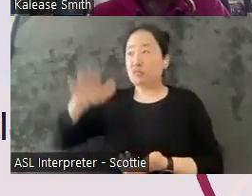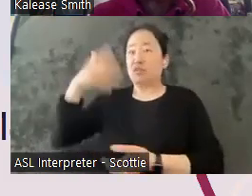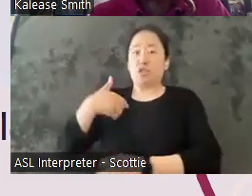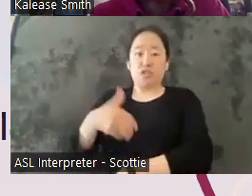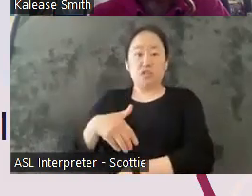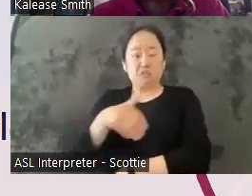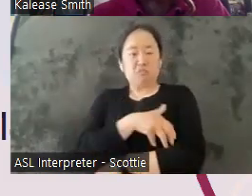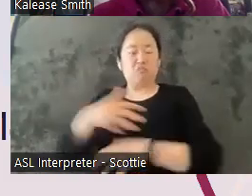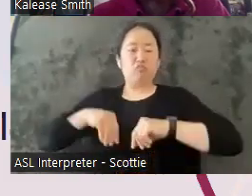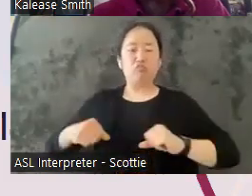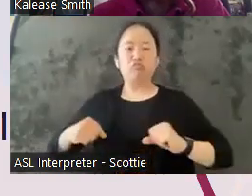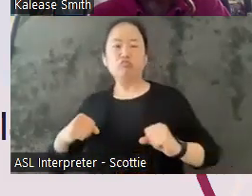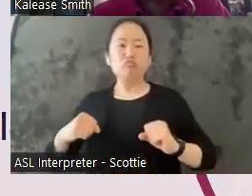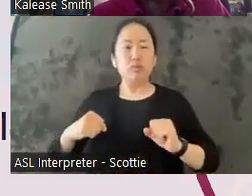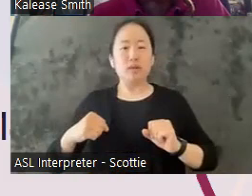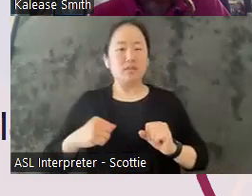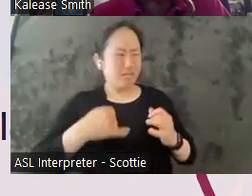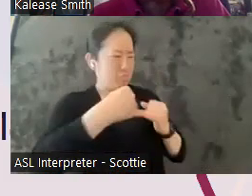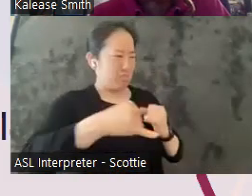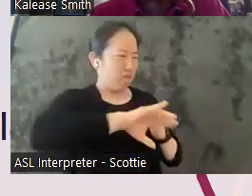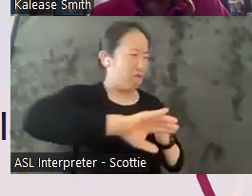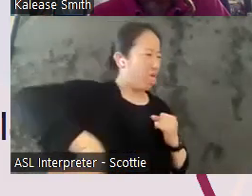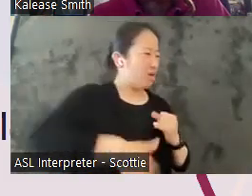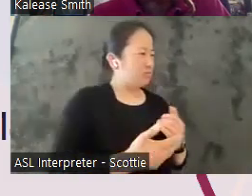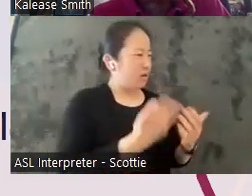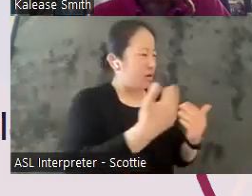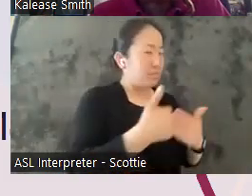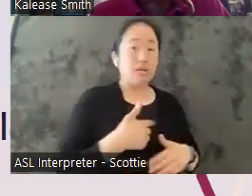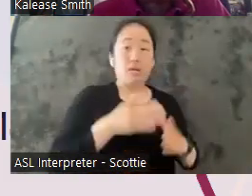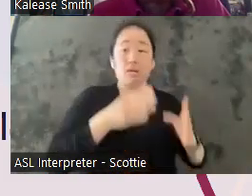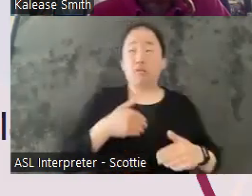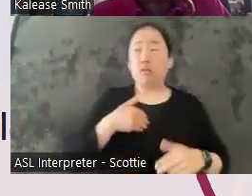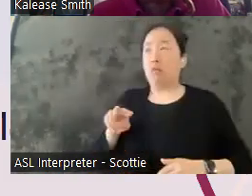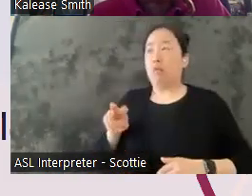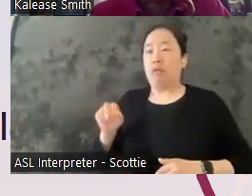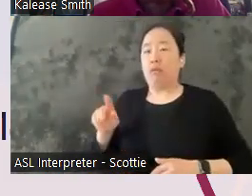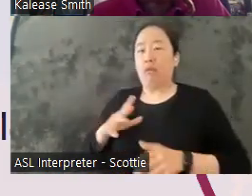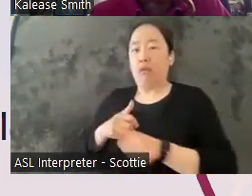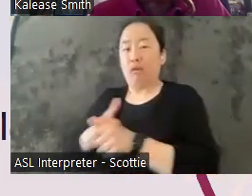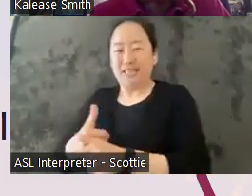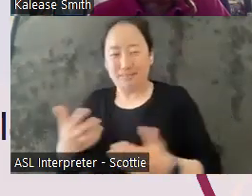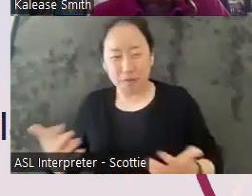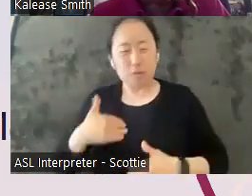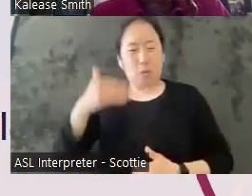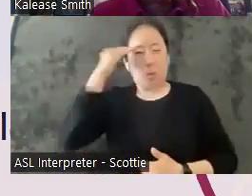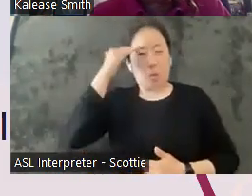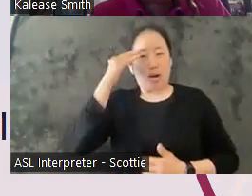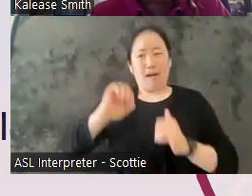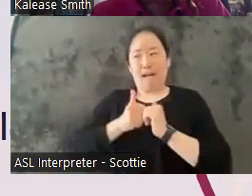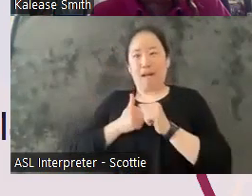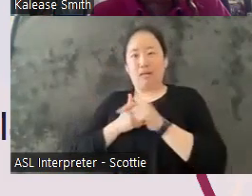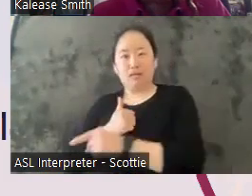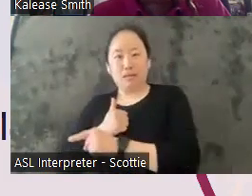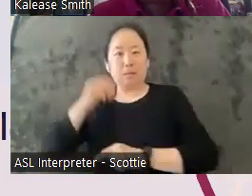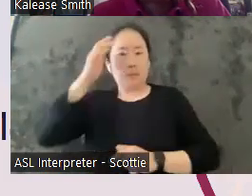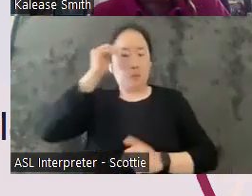typically the folks who are being more people pleasing. Oftentimes we see that in younger girls, for example. So really just being aware of how this